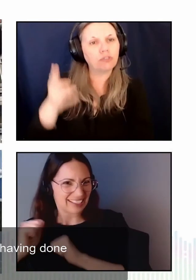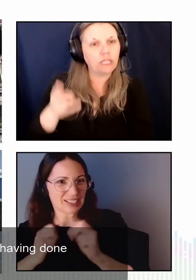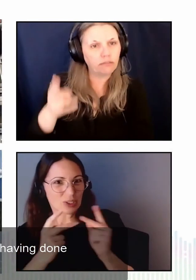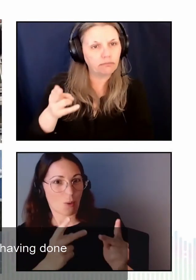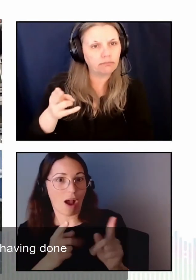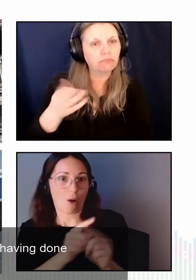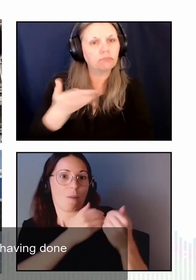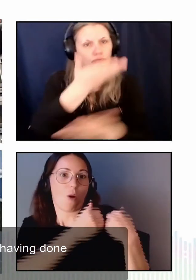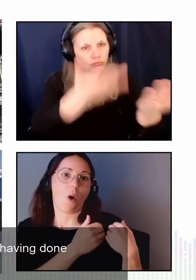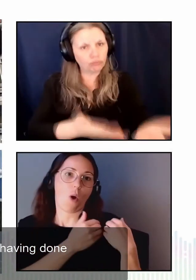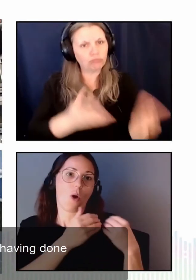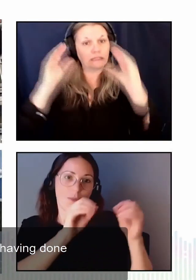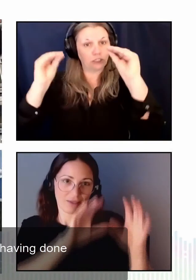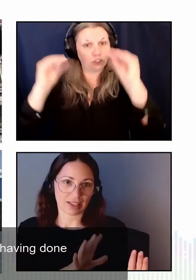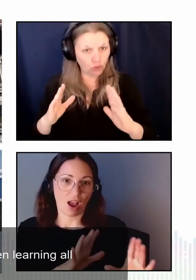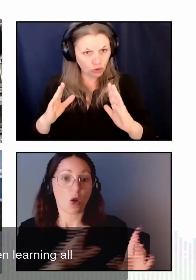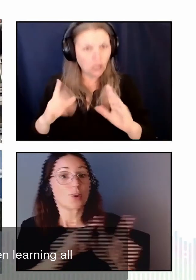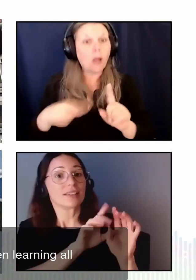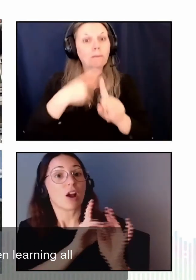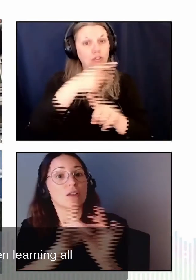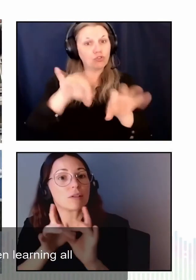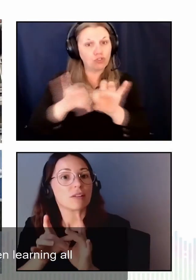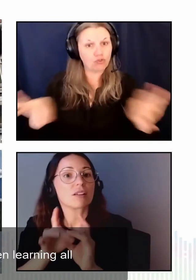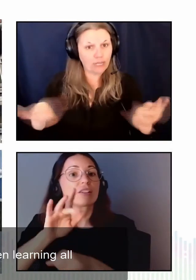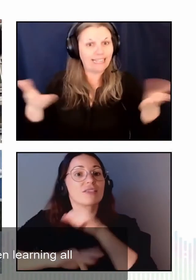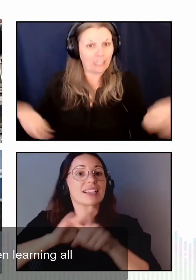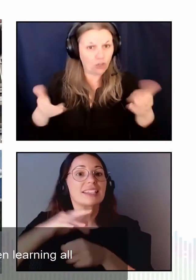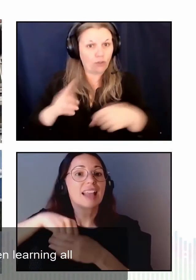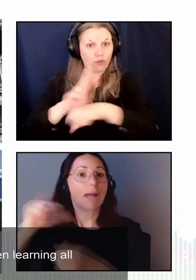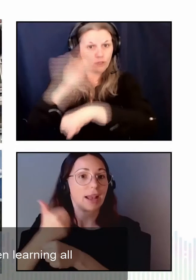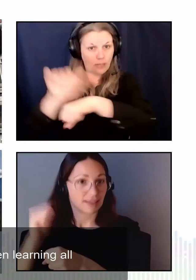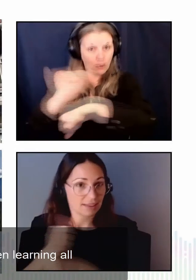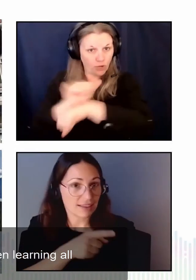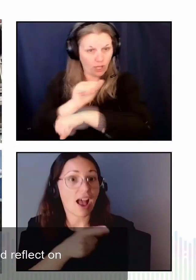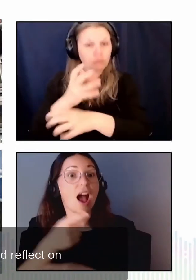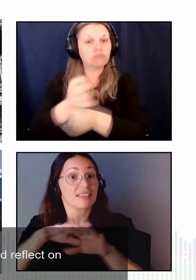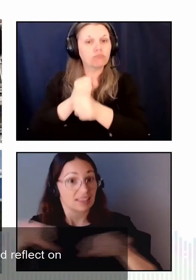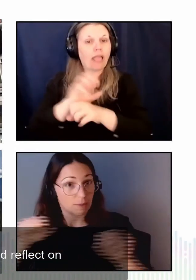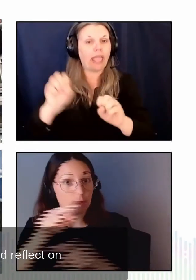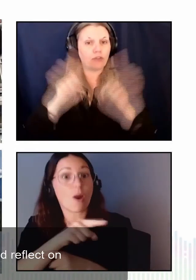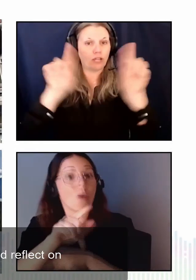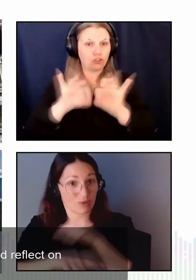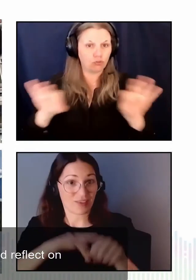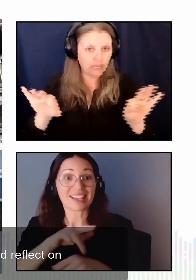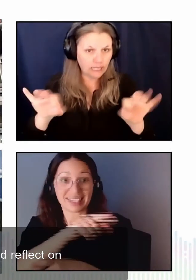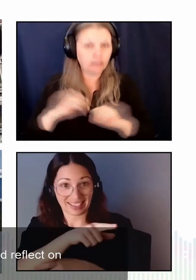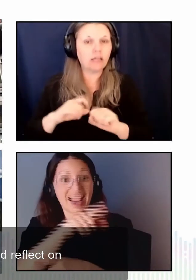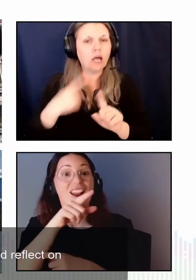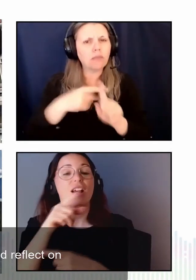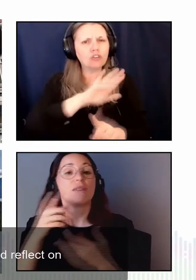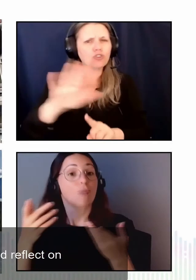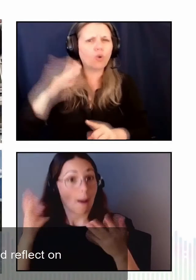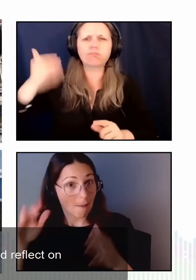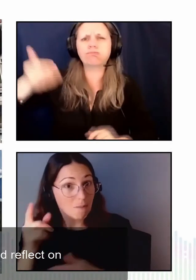relationship with the University of Alberta, having done your education degree at the university and then learning all of these life lessons. And